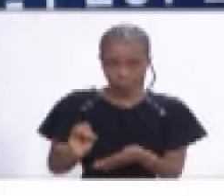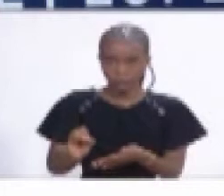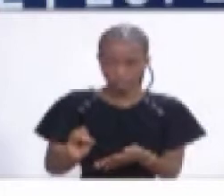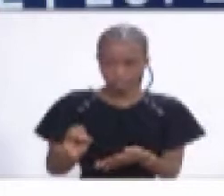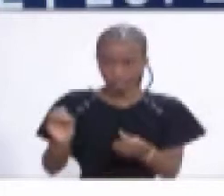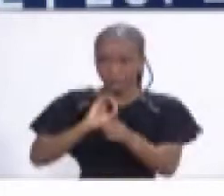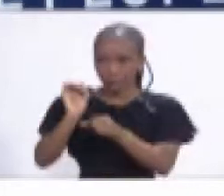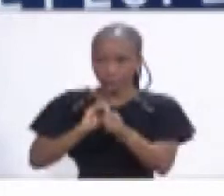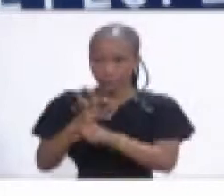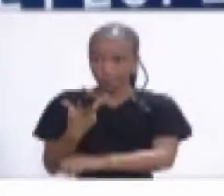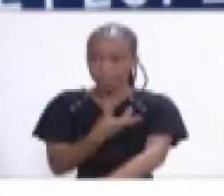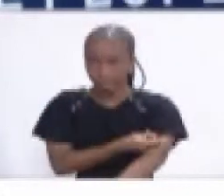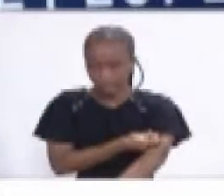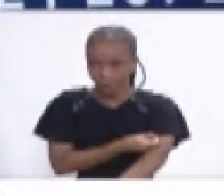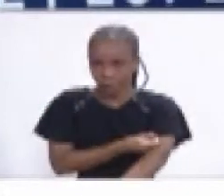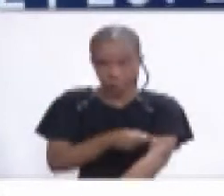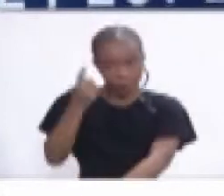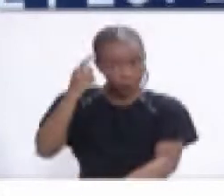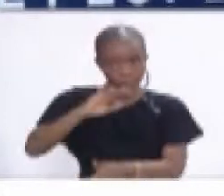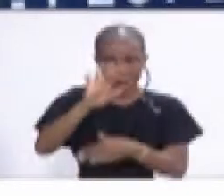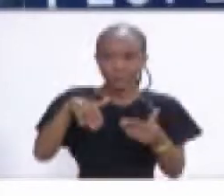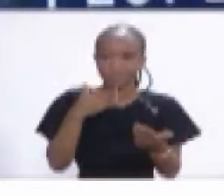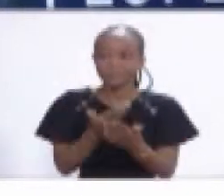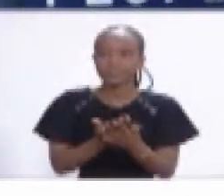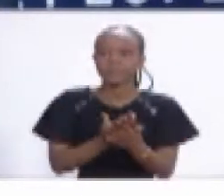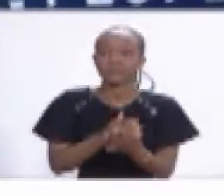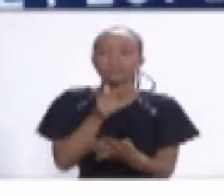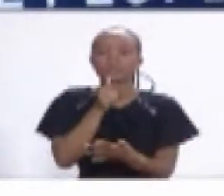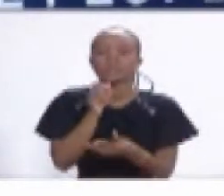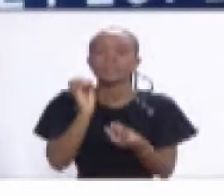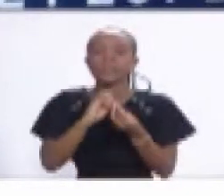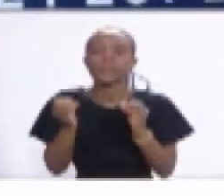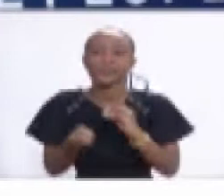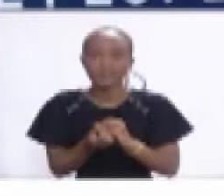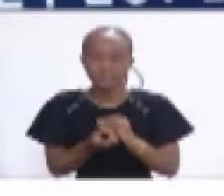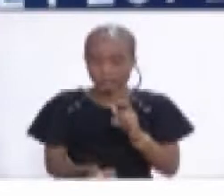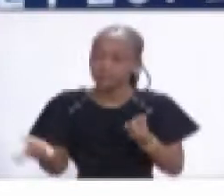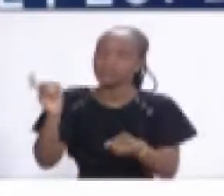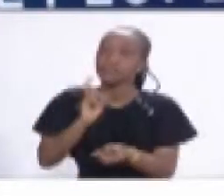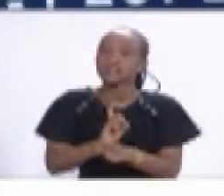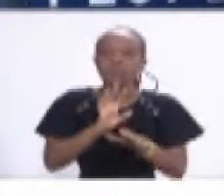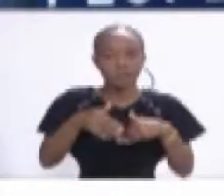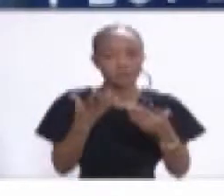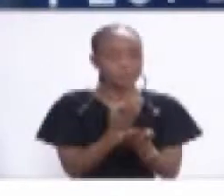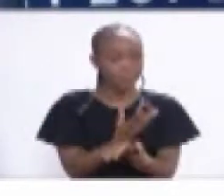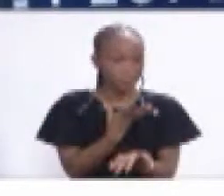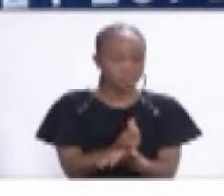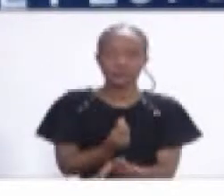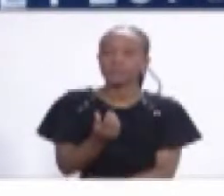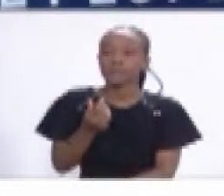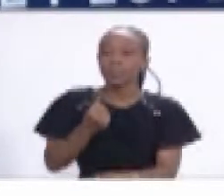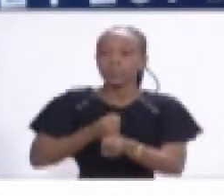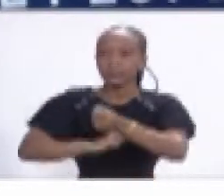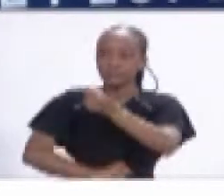of COVID-19 vaccine for the entire adult population. In addition, allocate funds to subsidize the cost